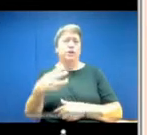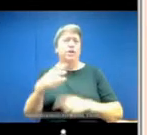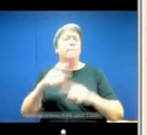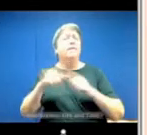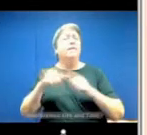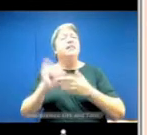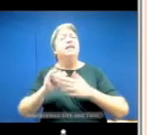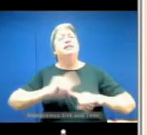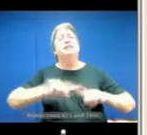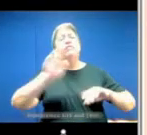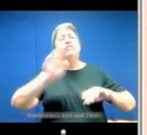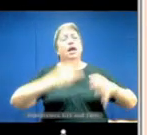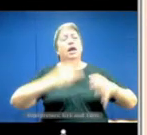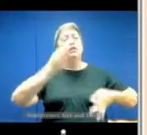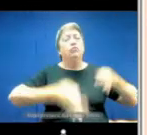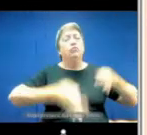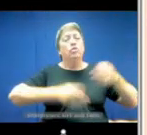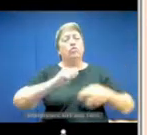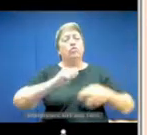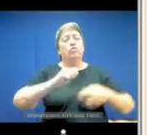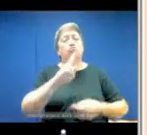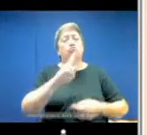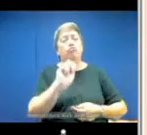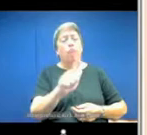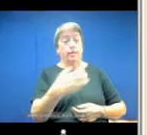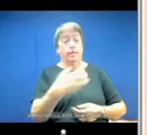objections. In fact,